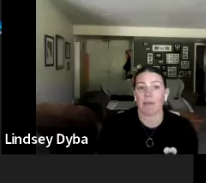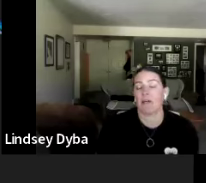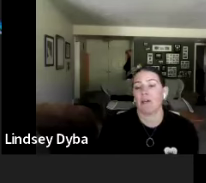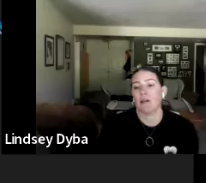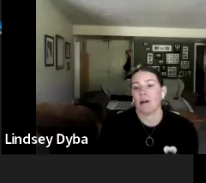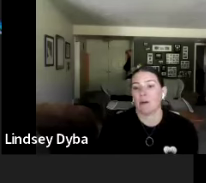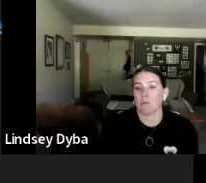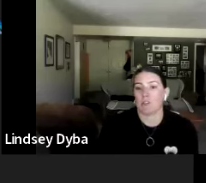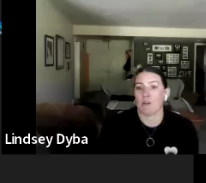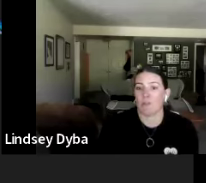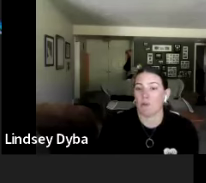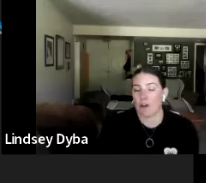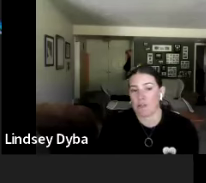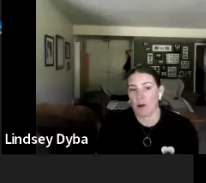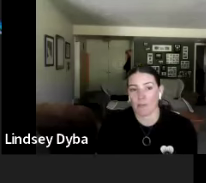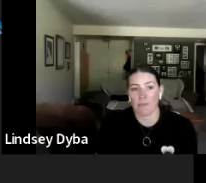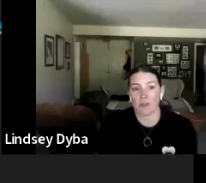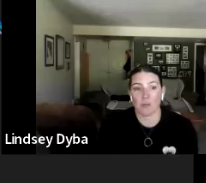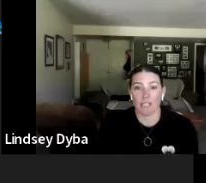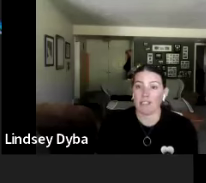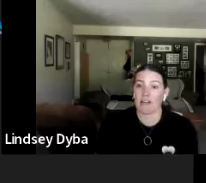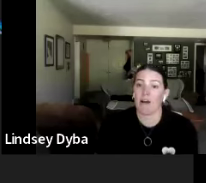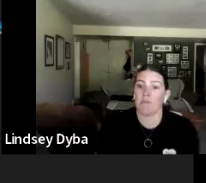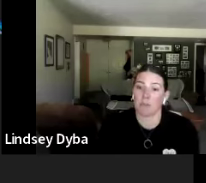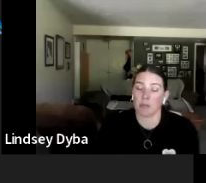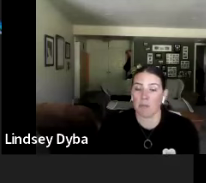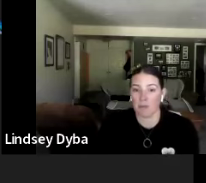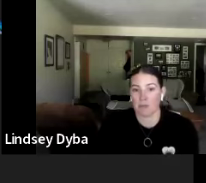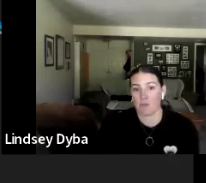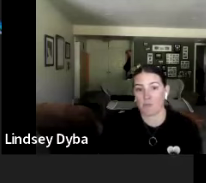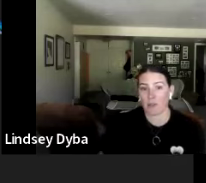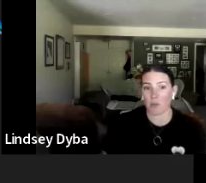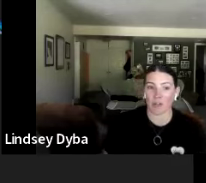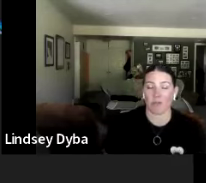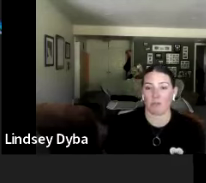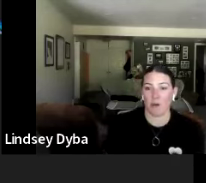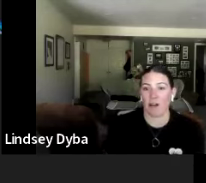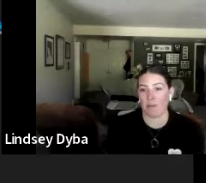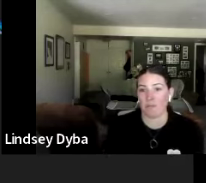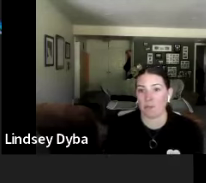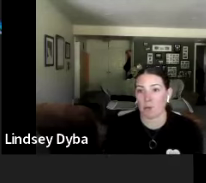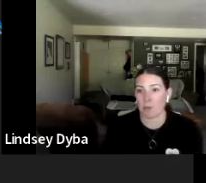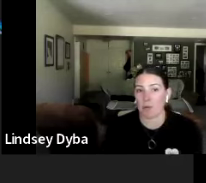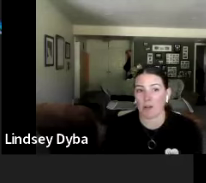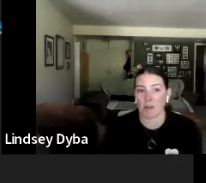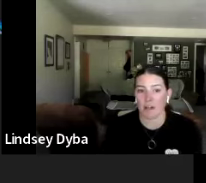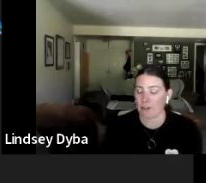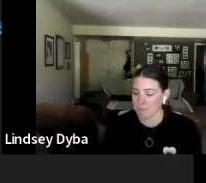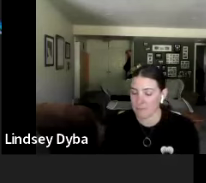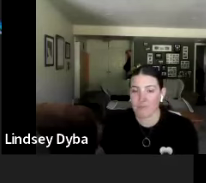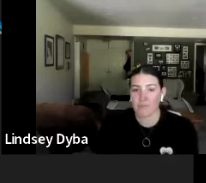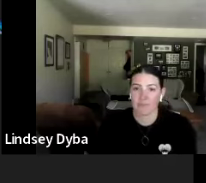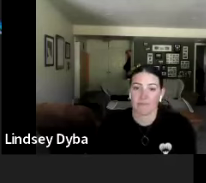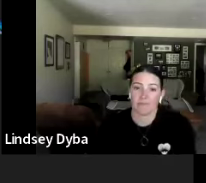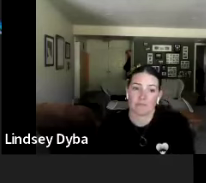like a map, which is helpful as well. So please come, bring people, spread the word. The more people there, the